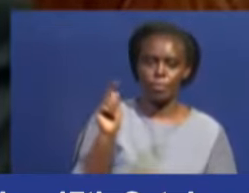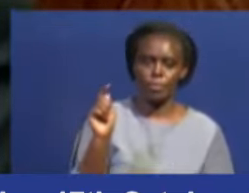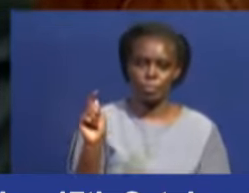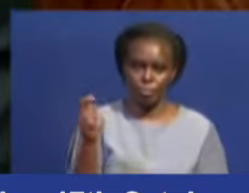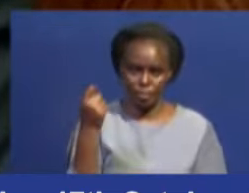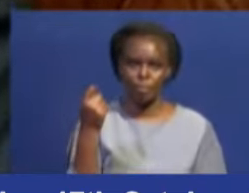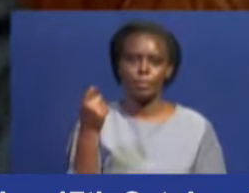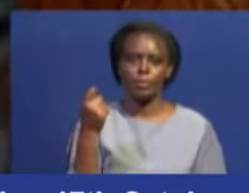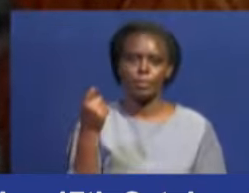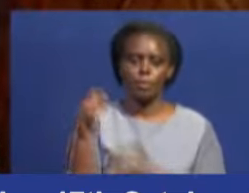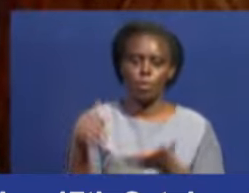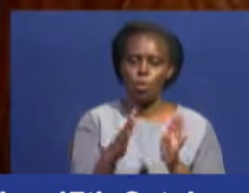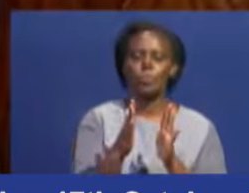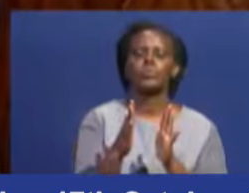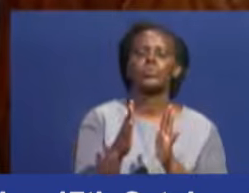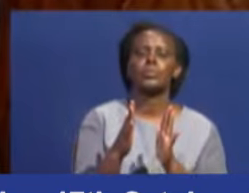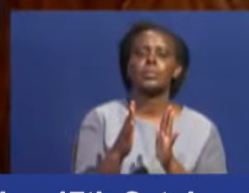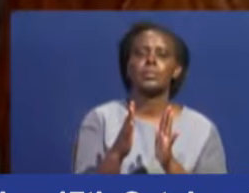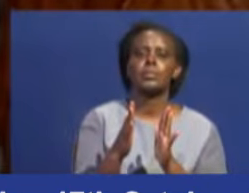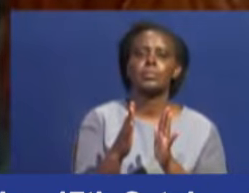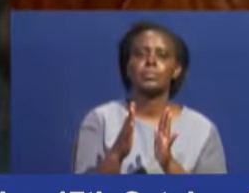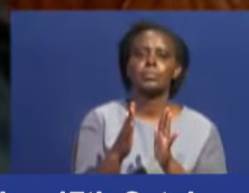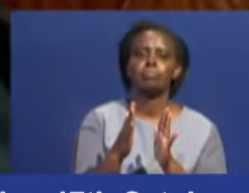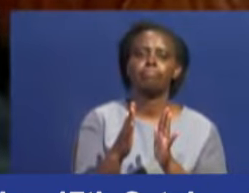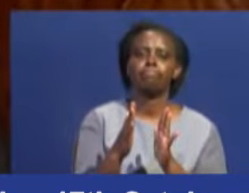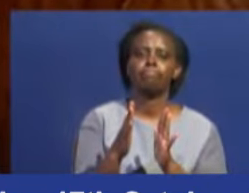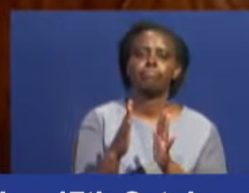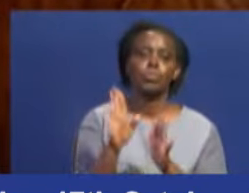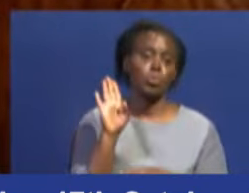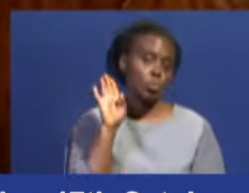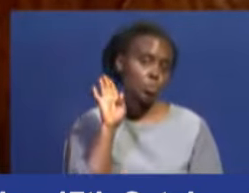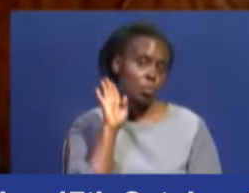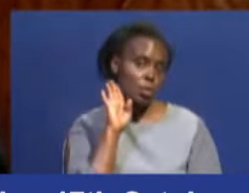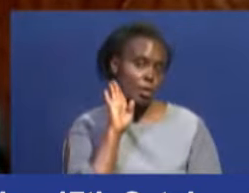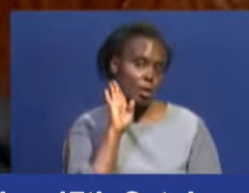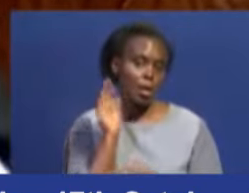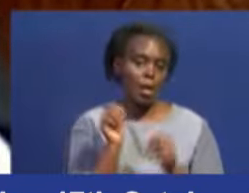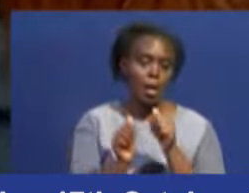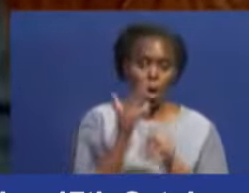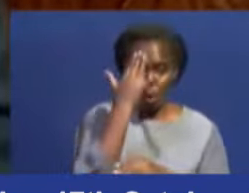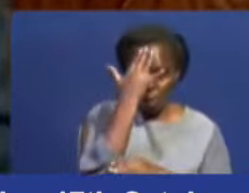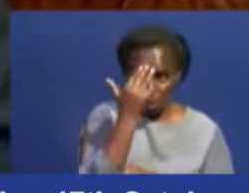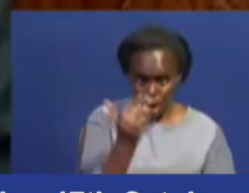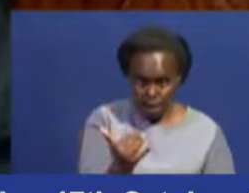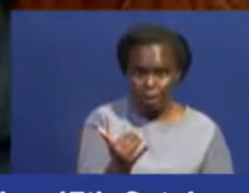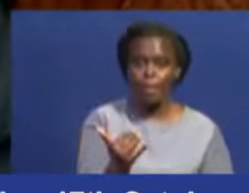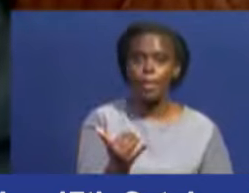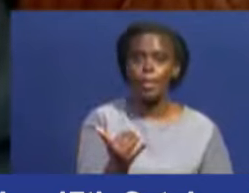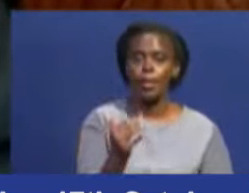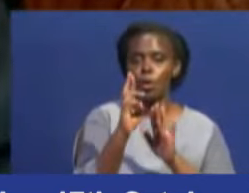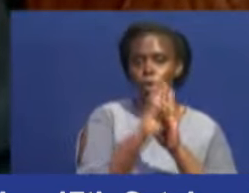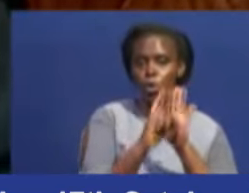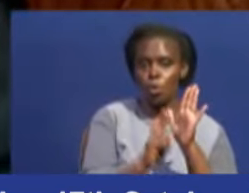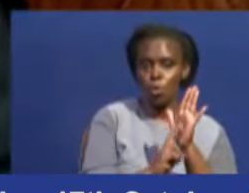President an opportunity to be heard, which is why